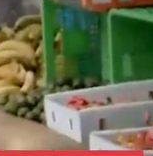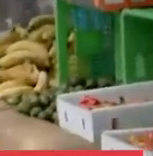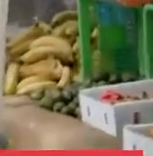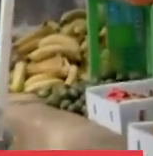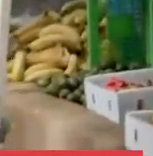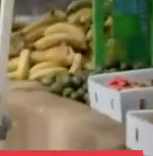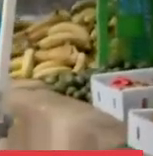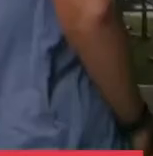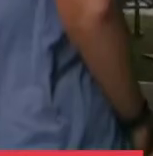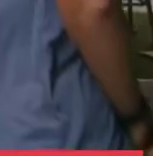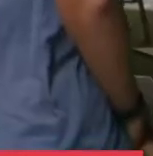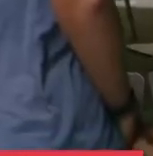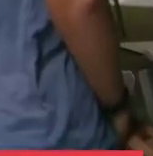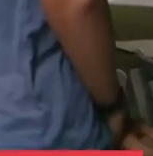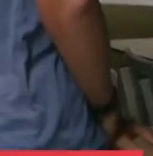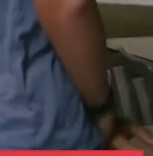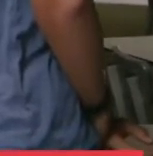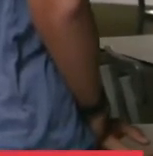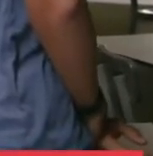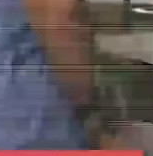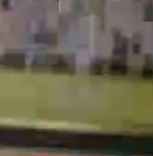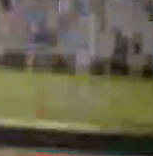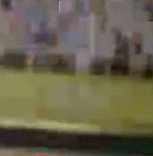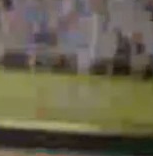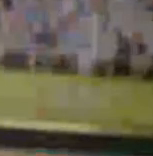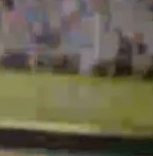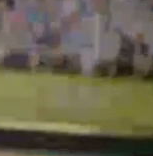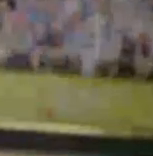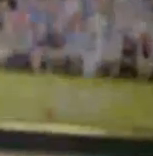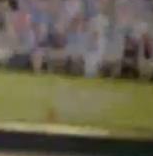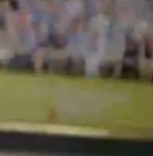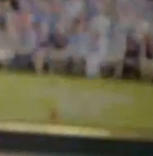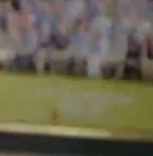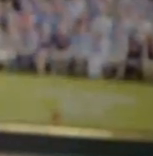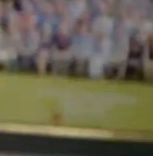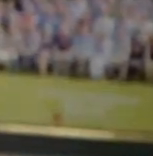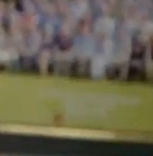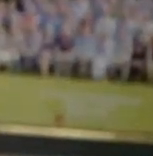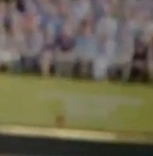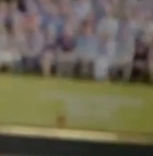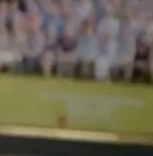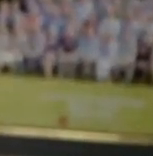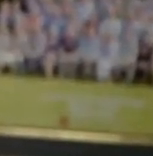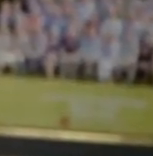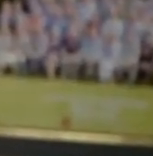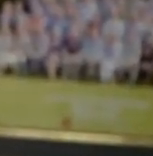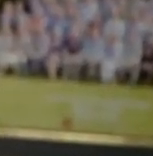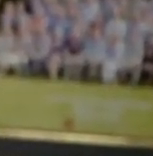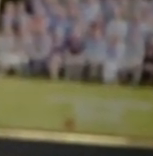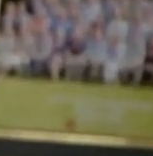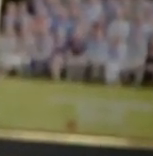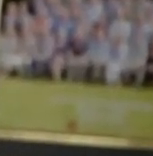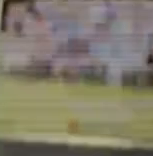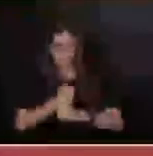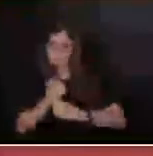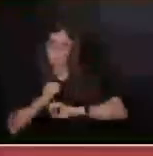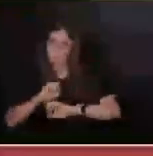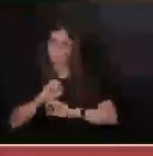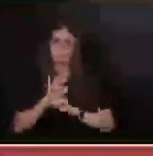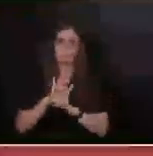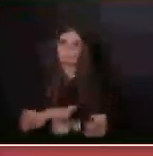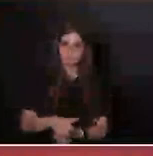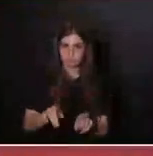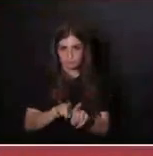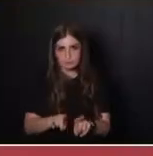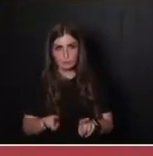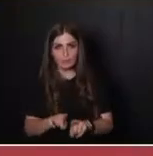generation. I get that, but it's not me. I did pick a side. Yours.